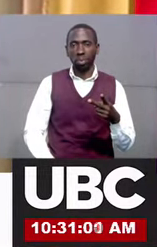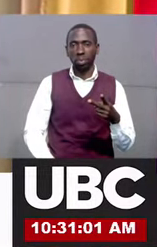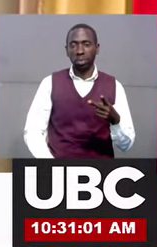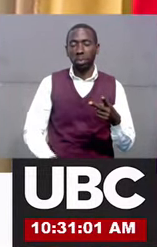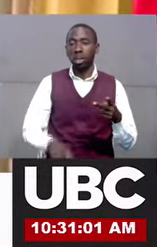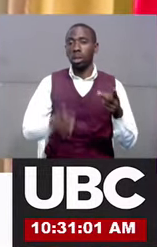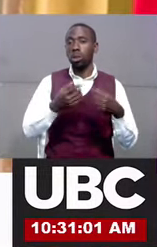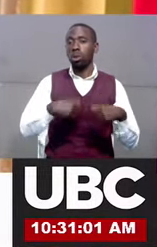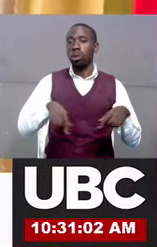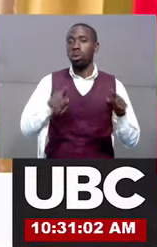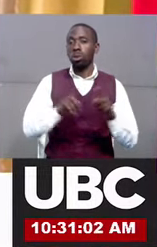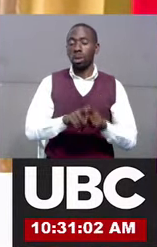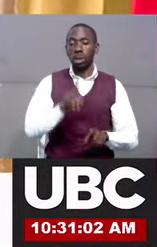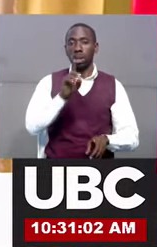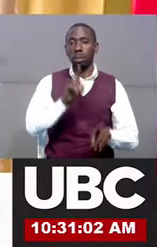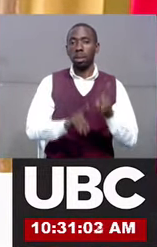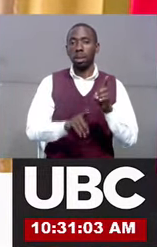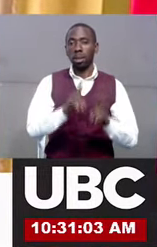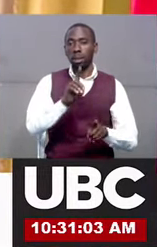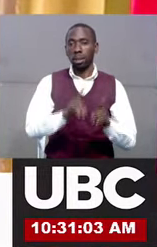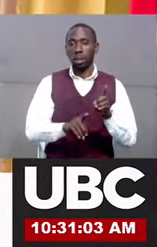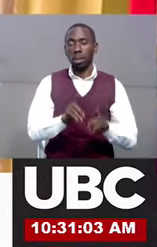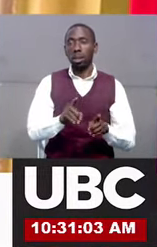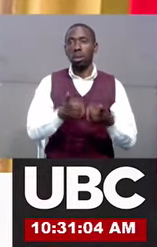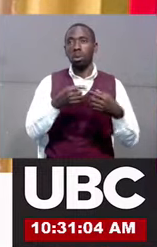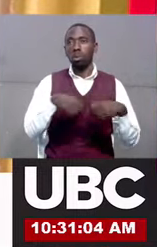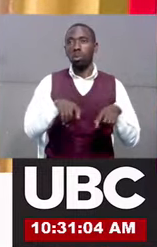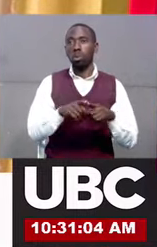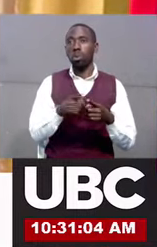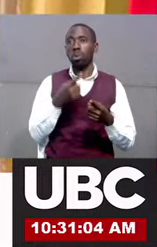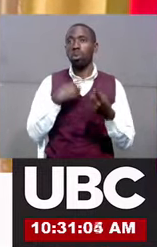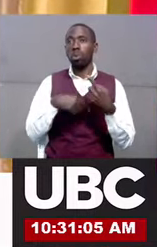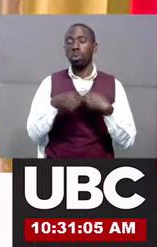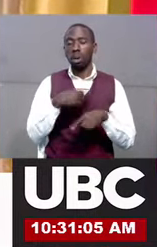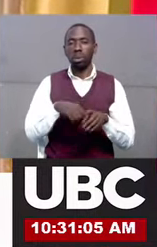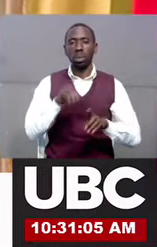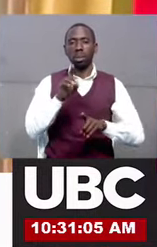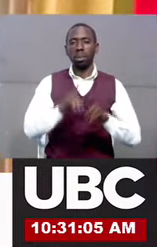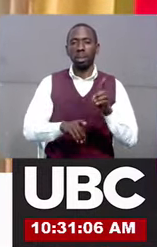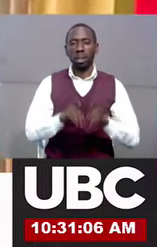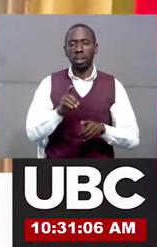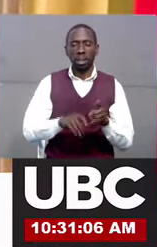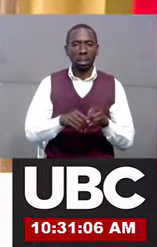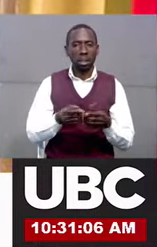we are debating in that we want to debate in anticipation